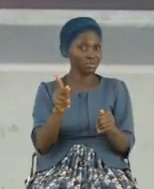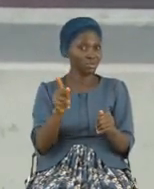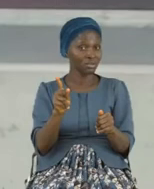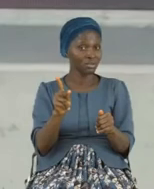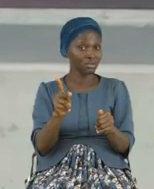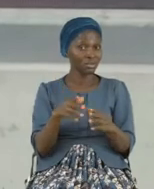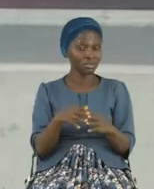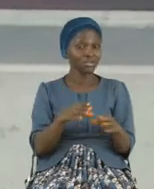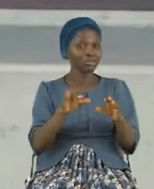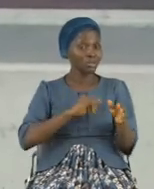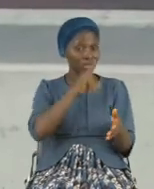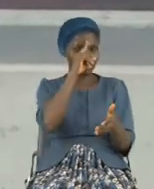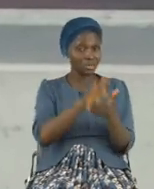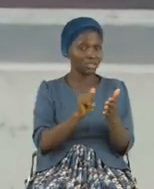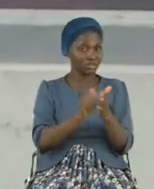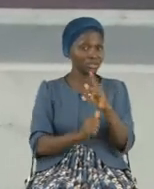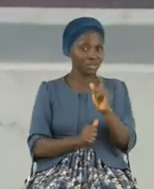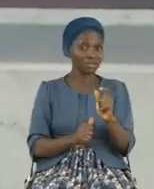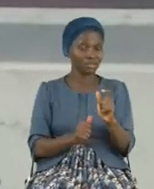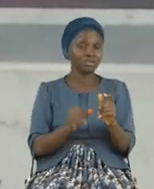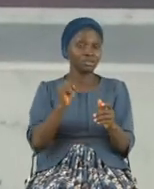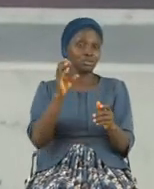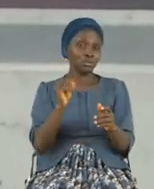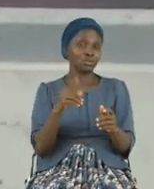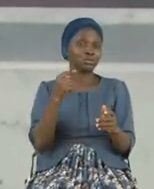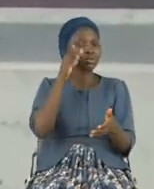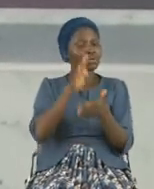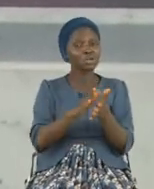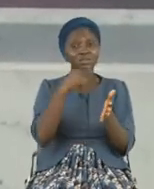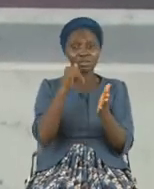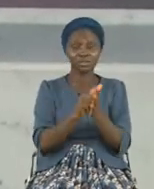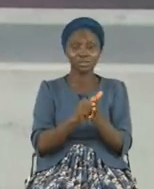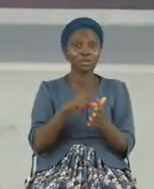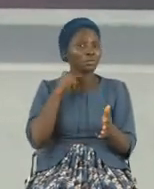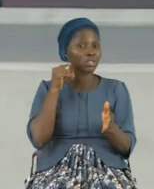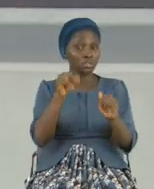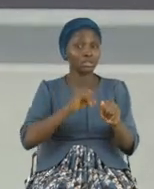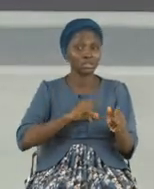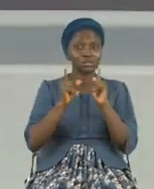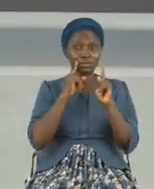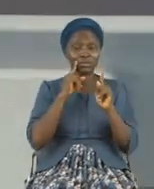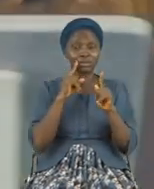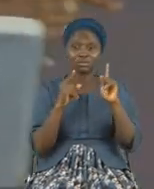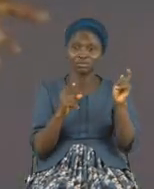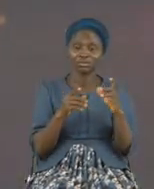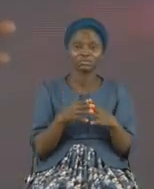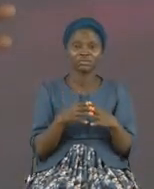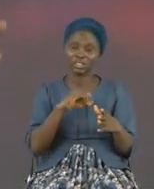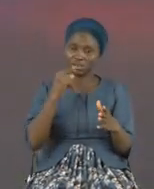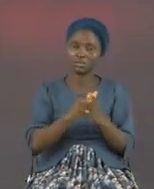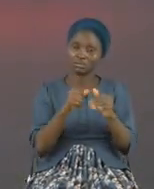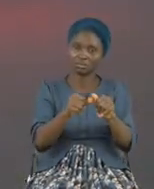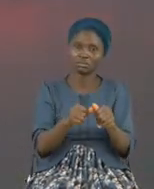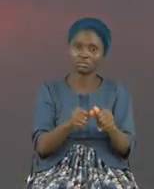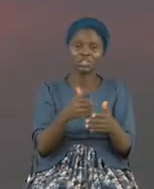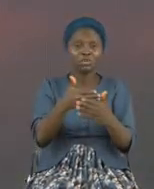that? And so the wife said, Pastor, can I talk? I said, please go ahead. Before my